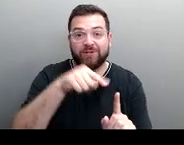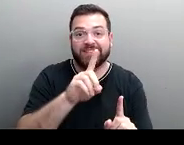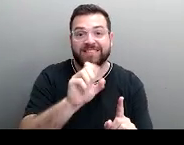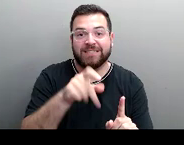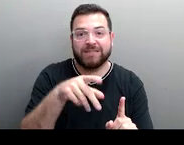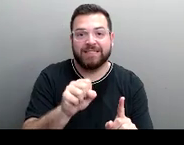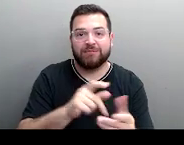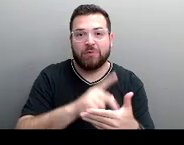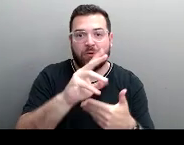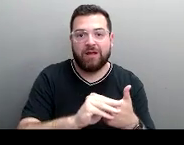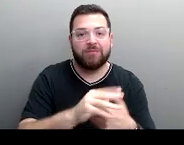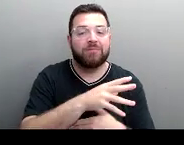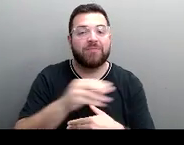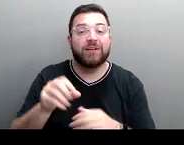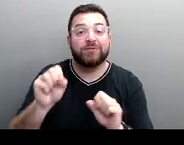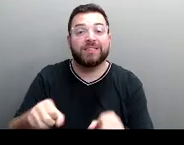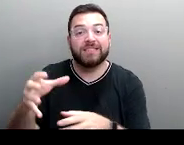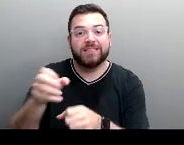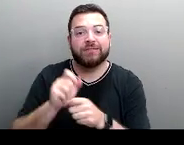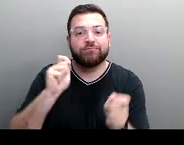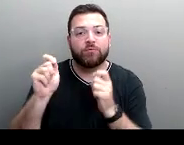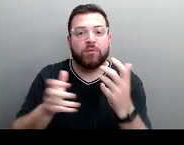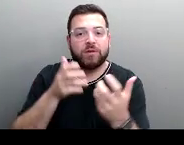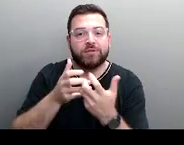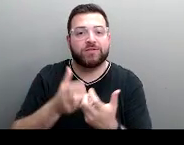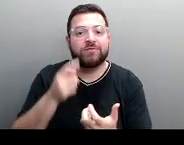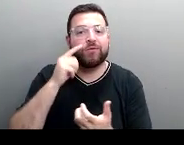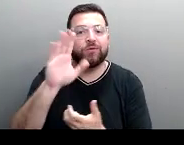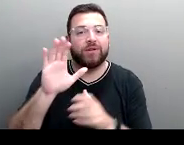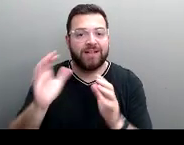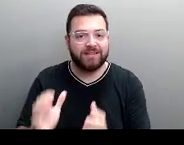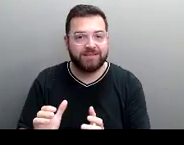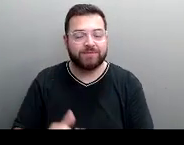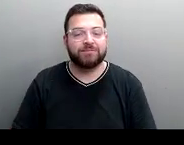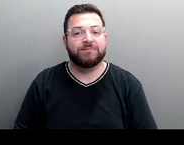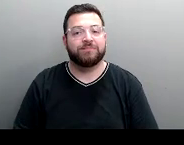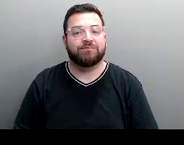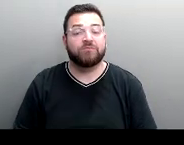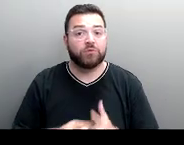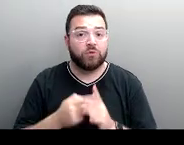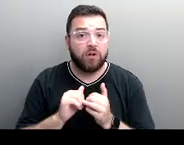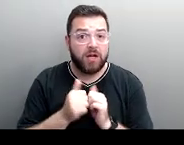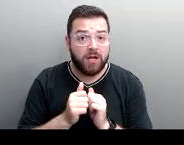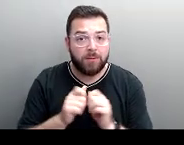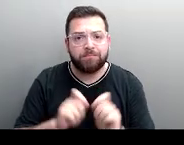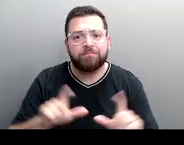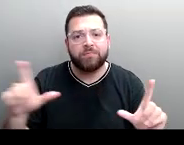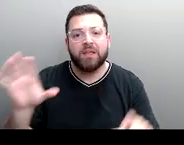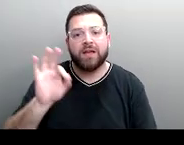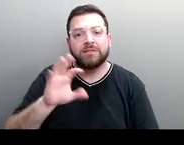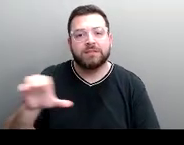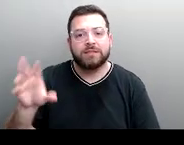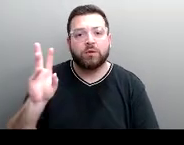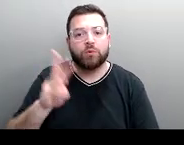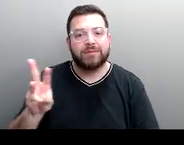your accommodations for your classes. So to start off, you're going to head over to the Fresno City College website, and to get there, it's going to